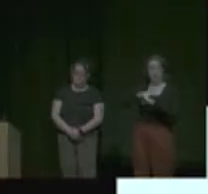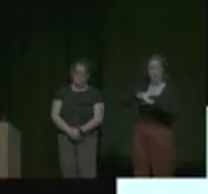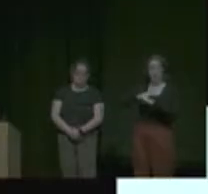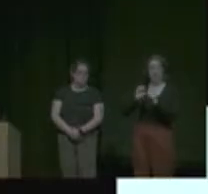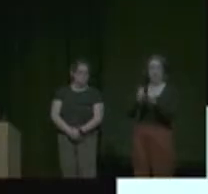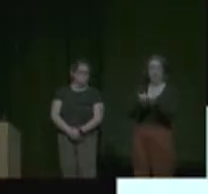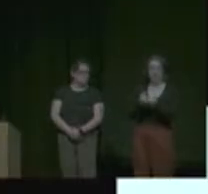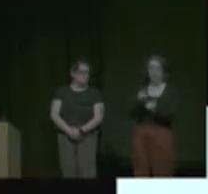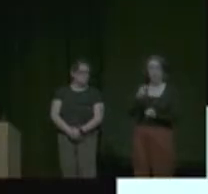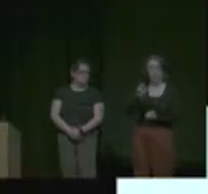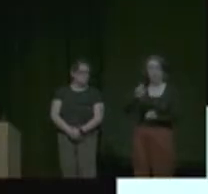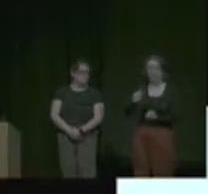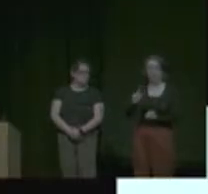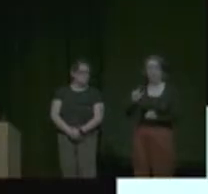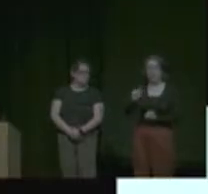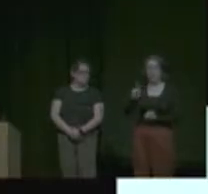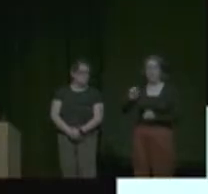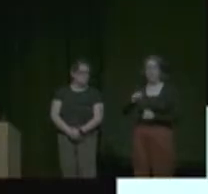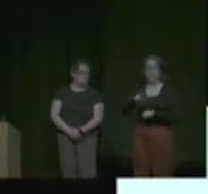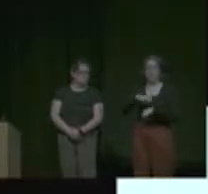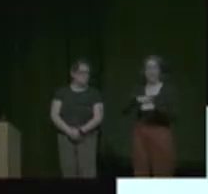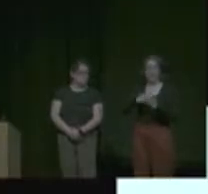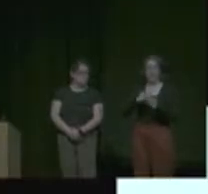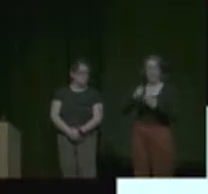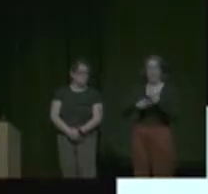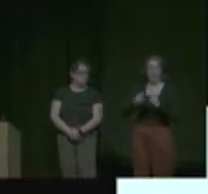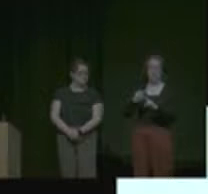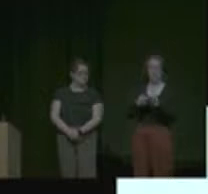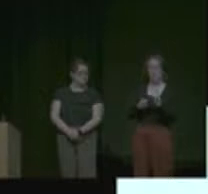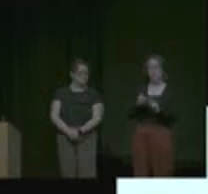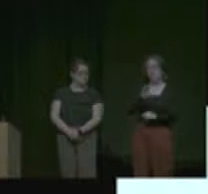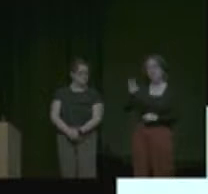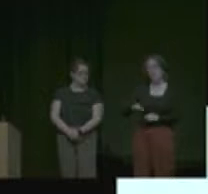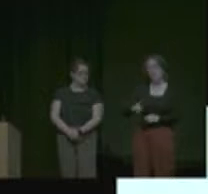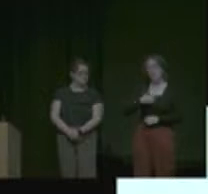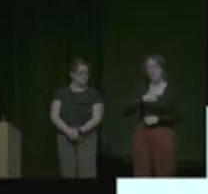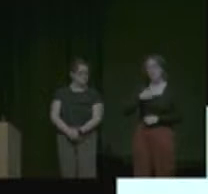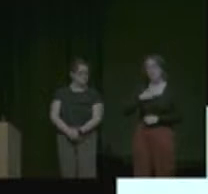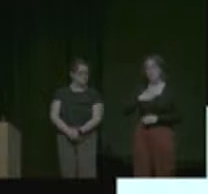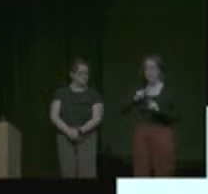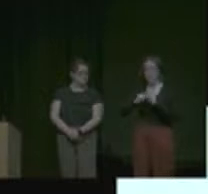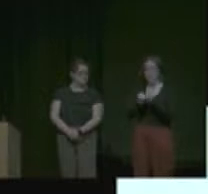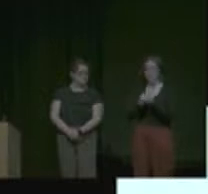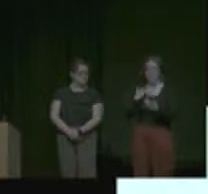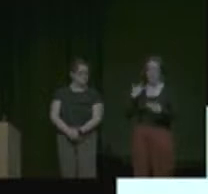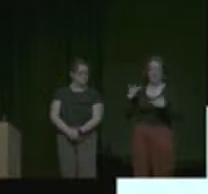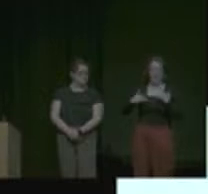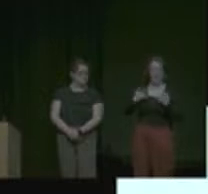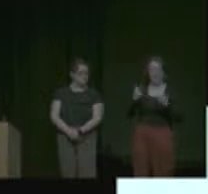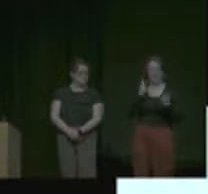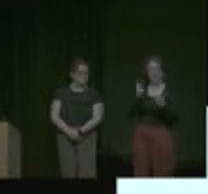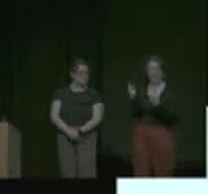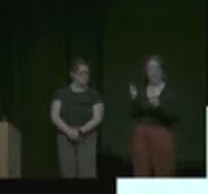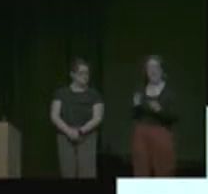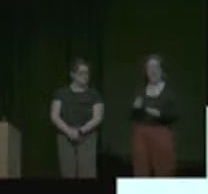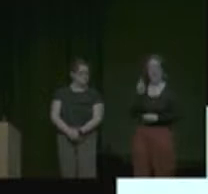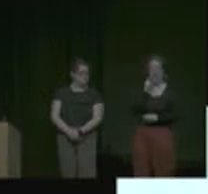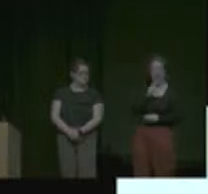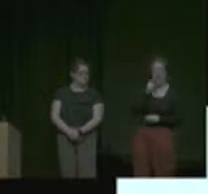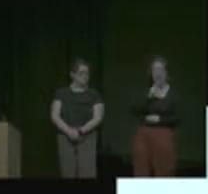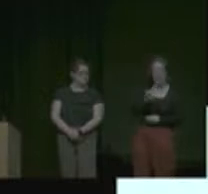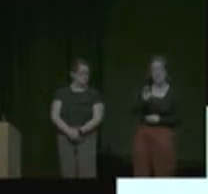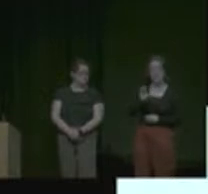National Program Office, which is based out of Chicago, but myself and the team are looking forward to visiting Akron and the city of Cuyahoga